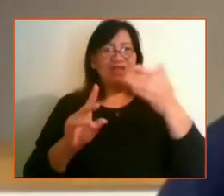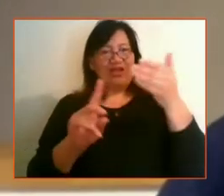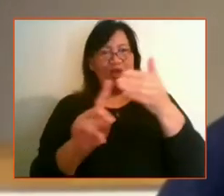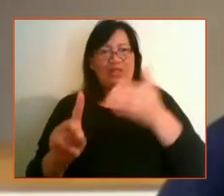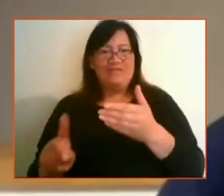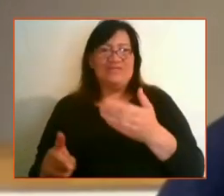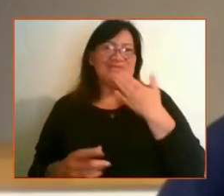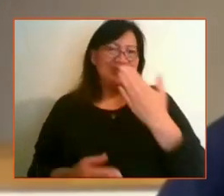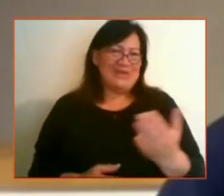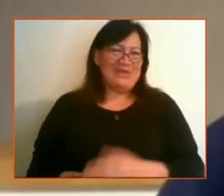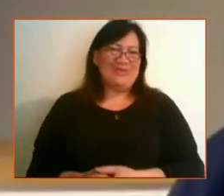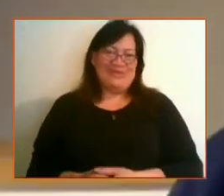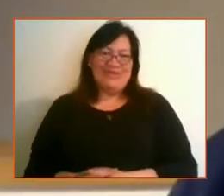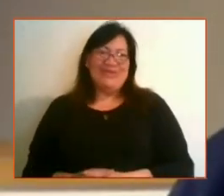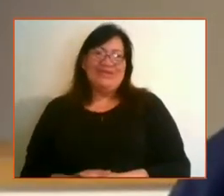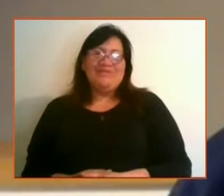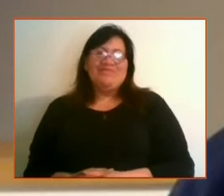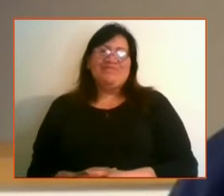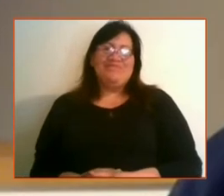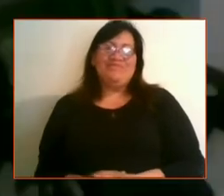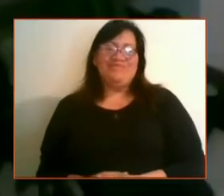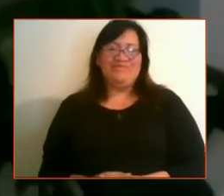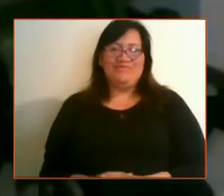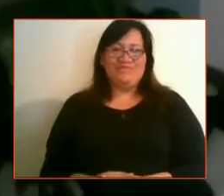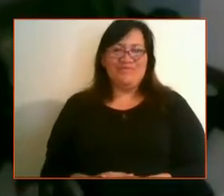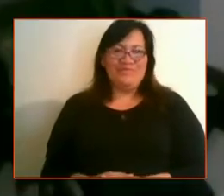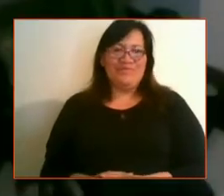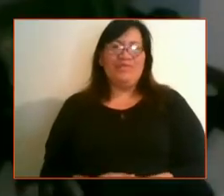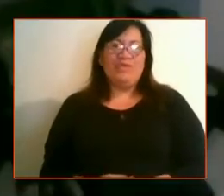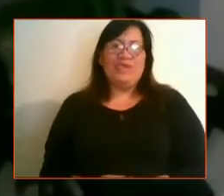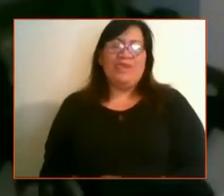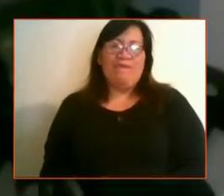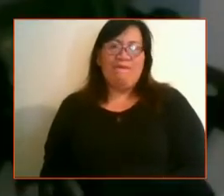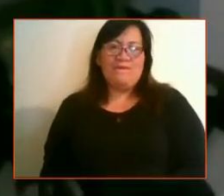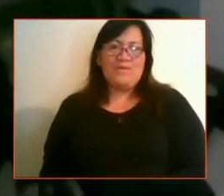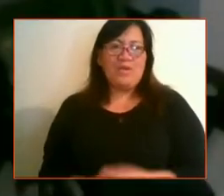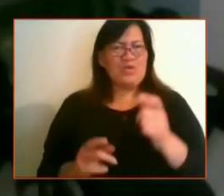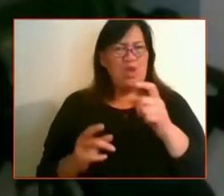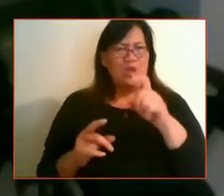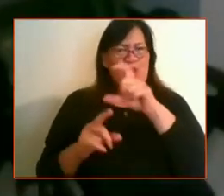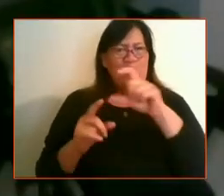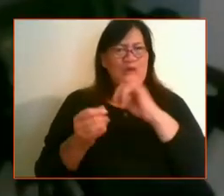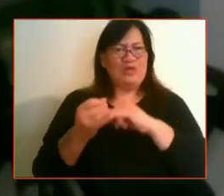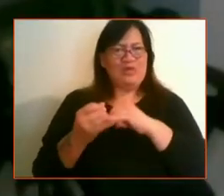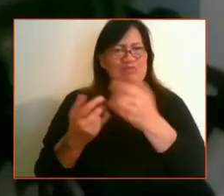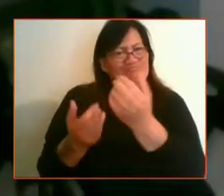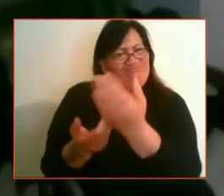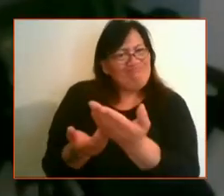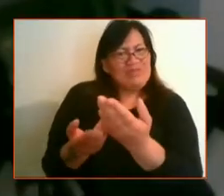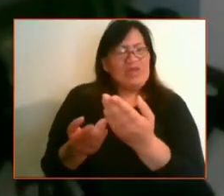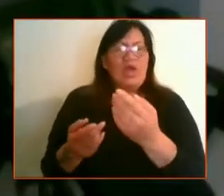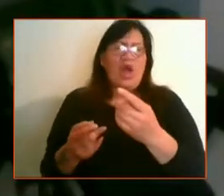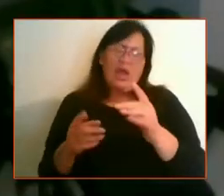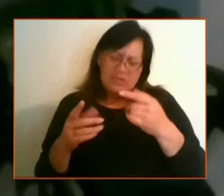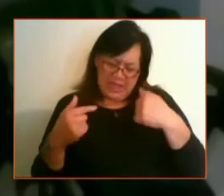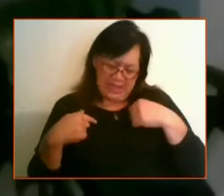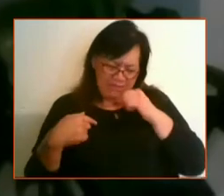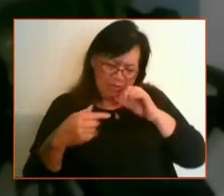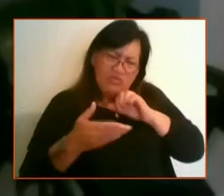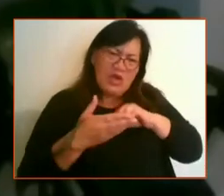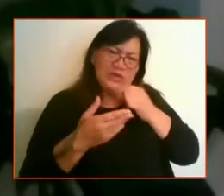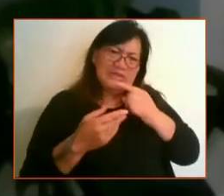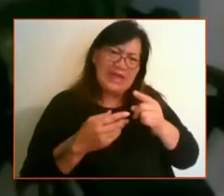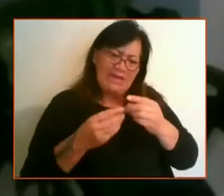Swarbrick. The question was, from my recollection, you know, what value does arts, culture and